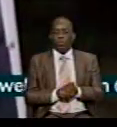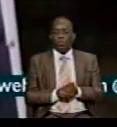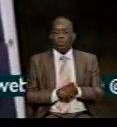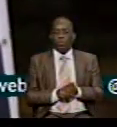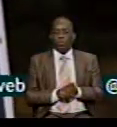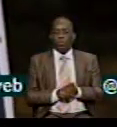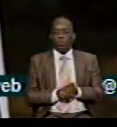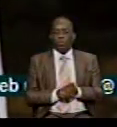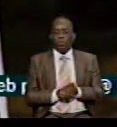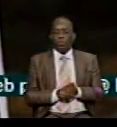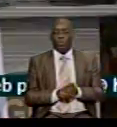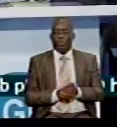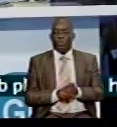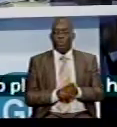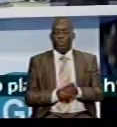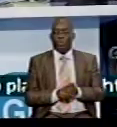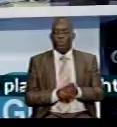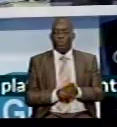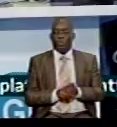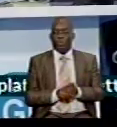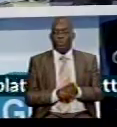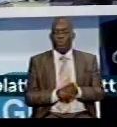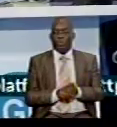A wheelchair is up.